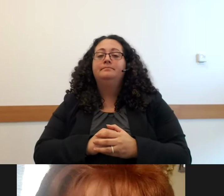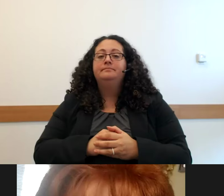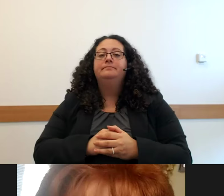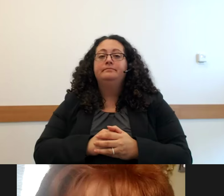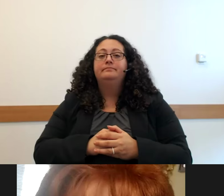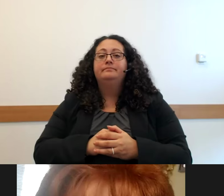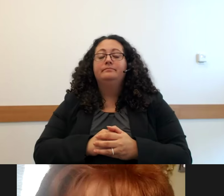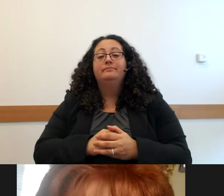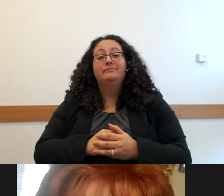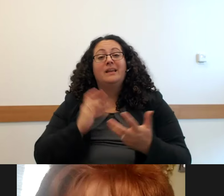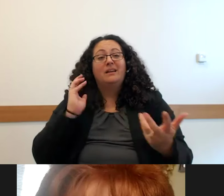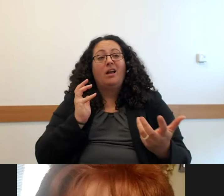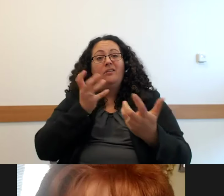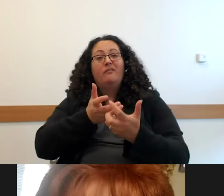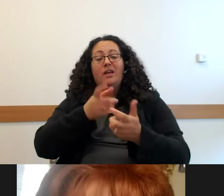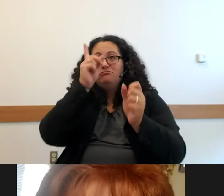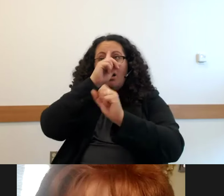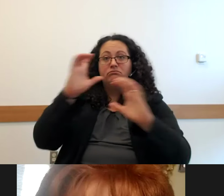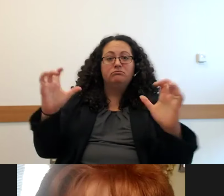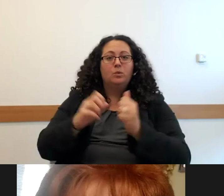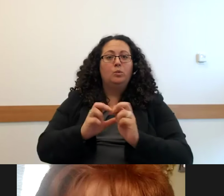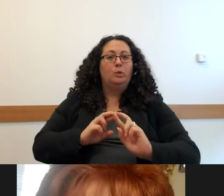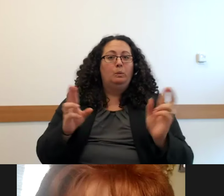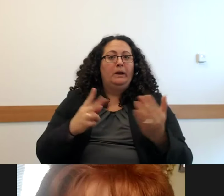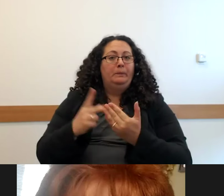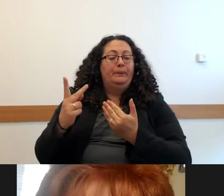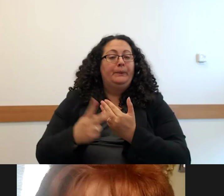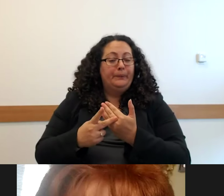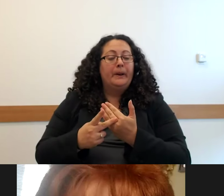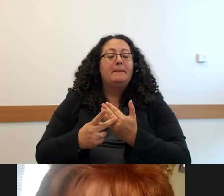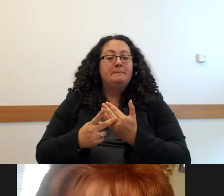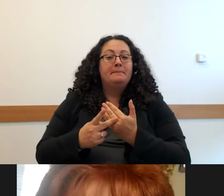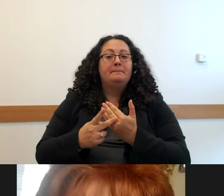It kind of fit into what I was doing with the Ready program, where